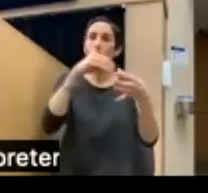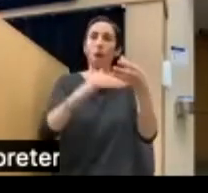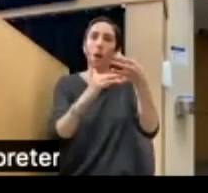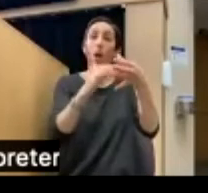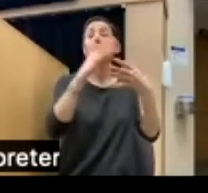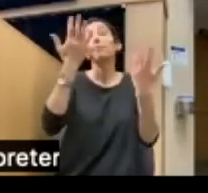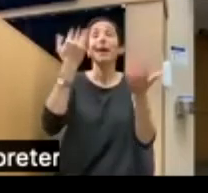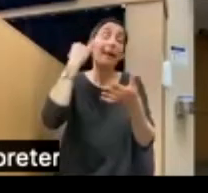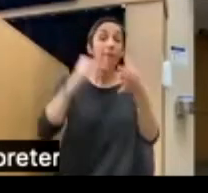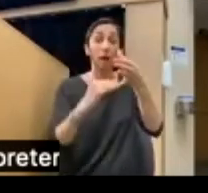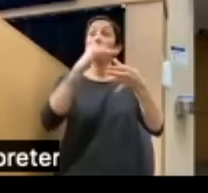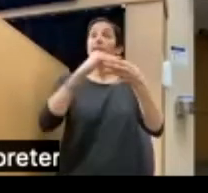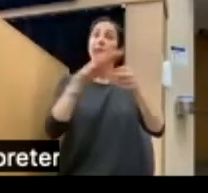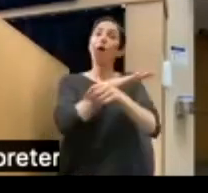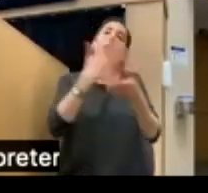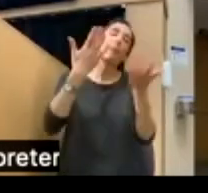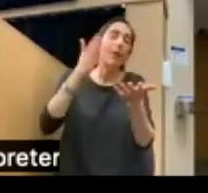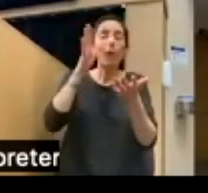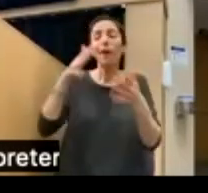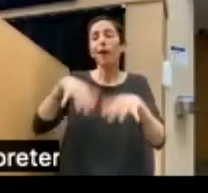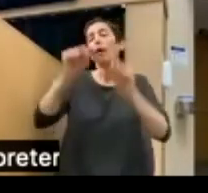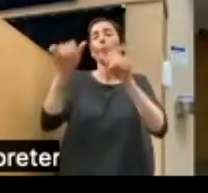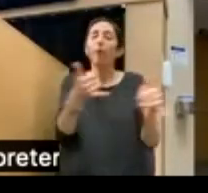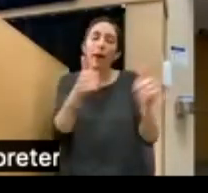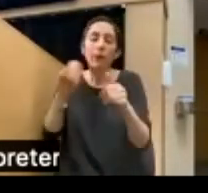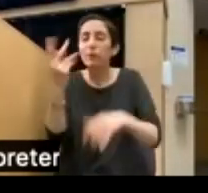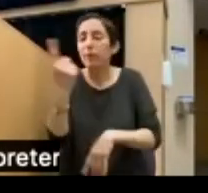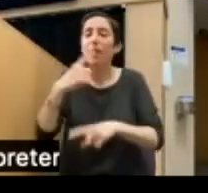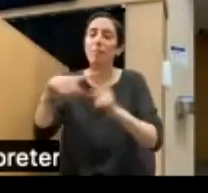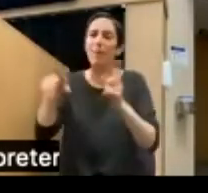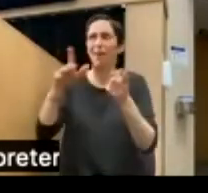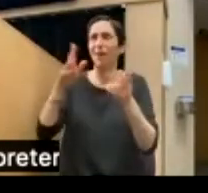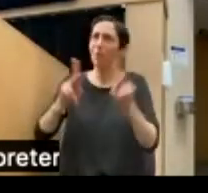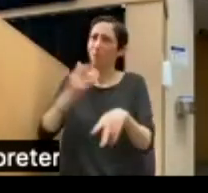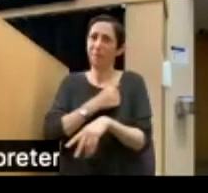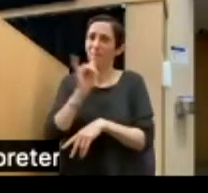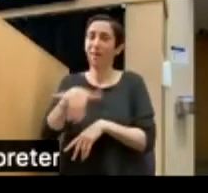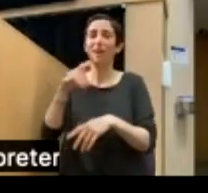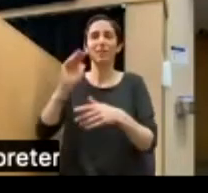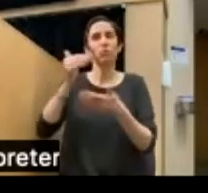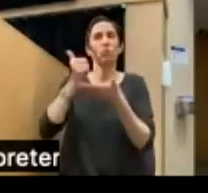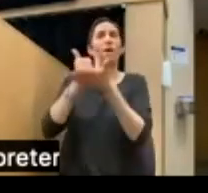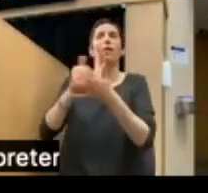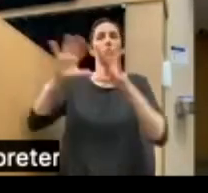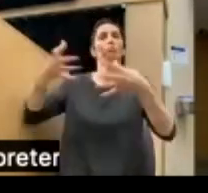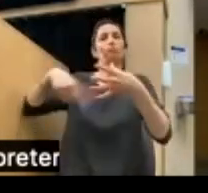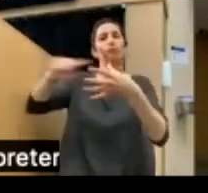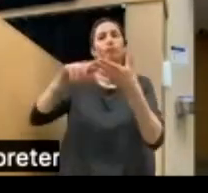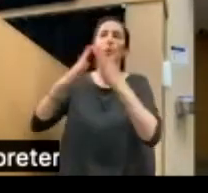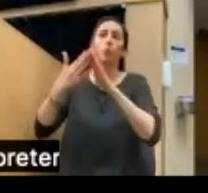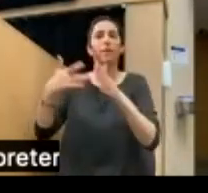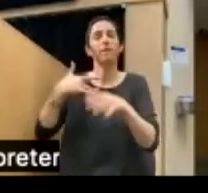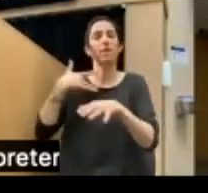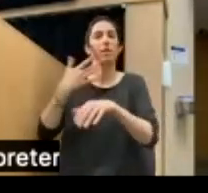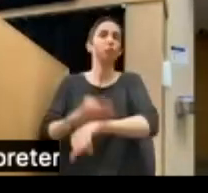it, and it seems to really boost community morale. So in the spirit of Meliora